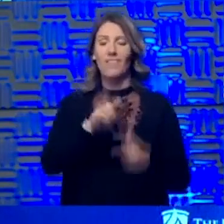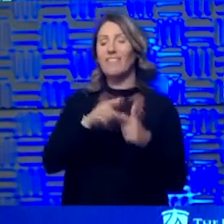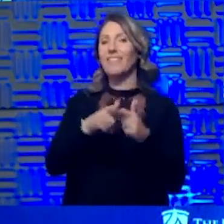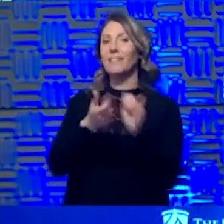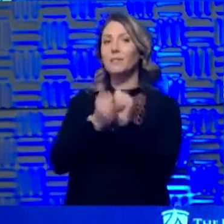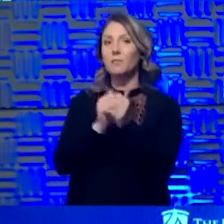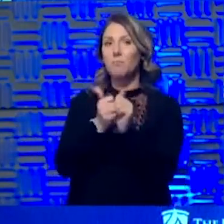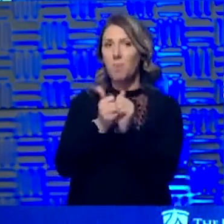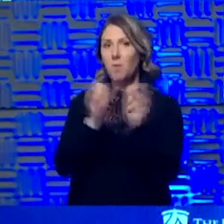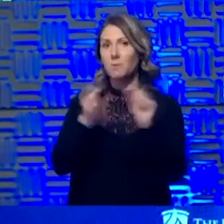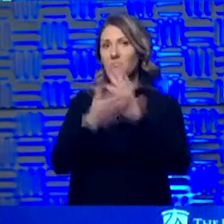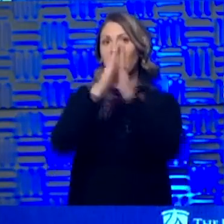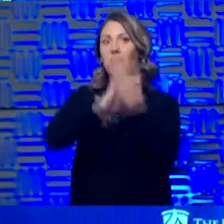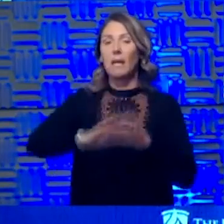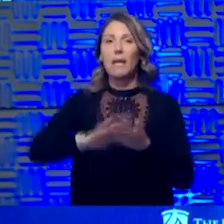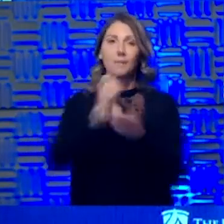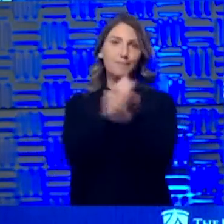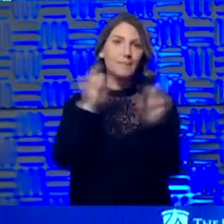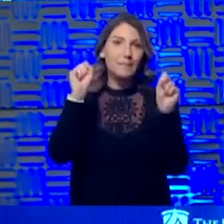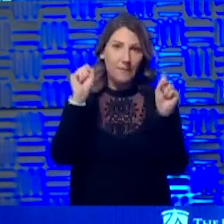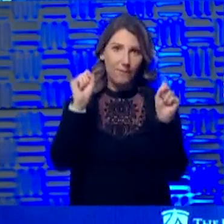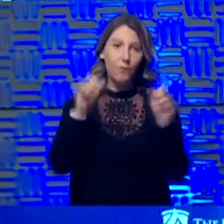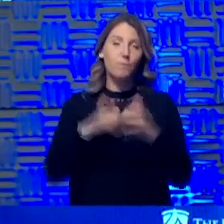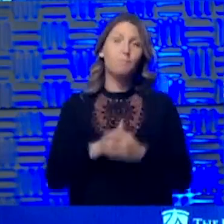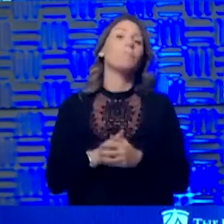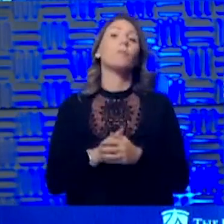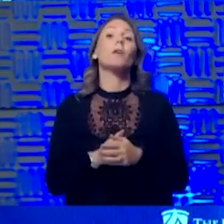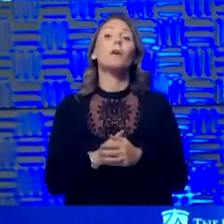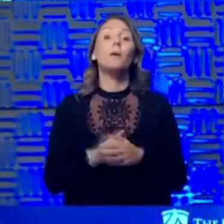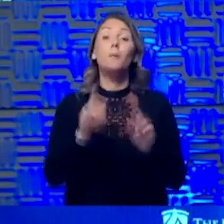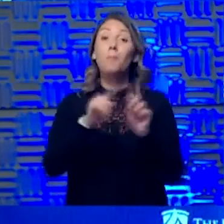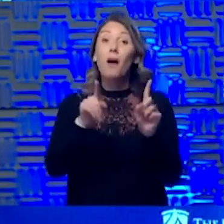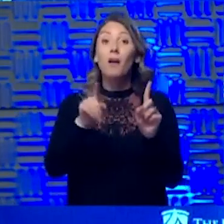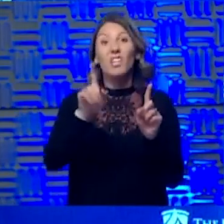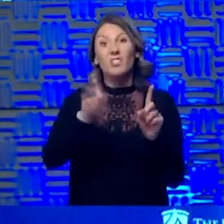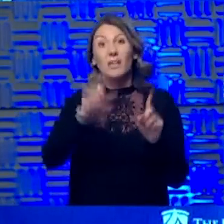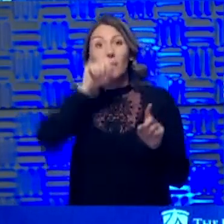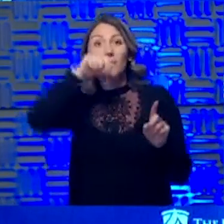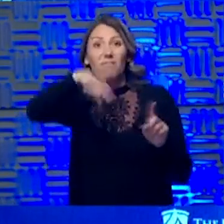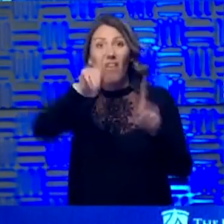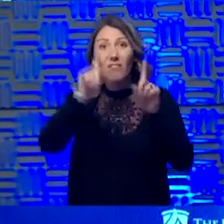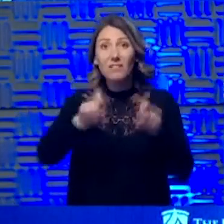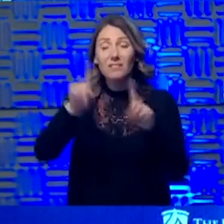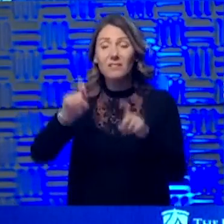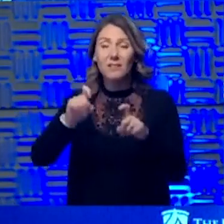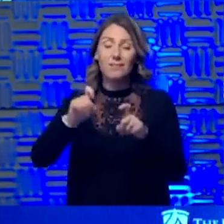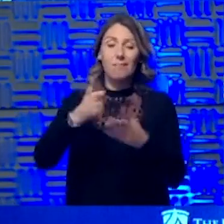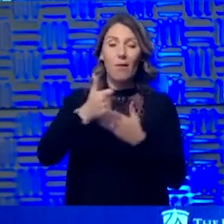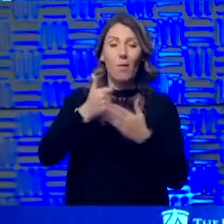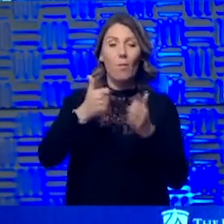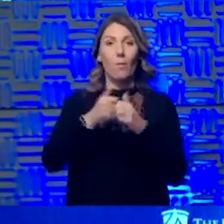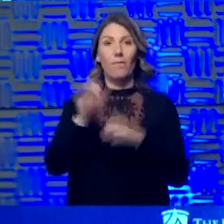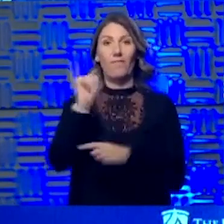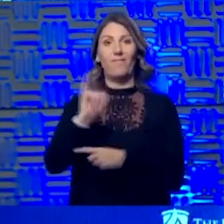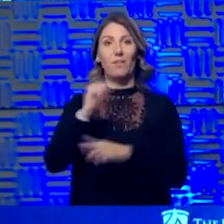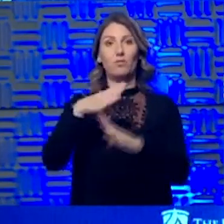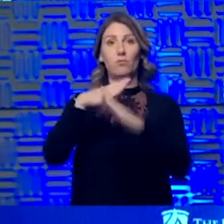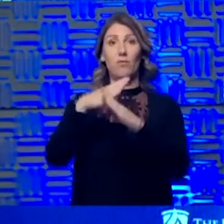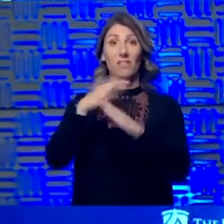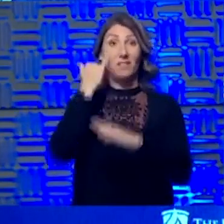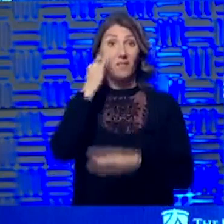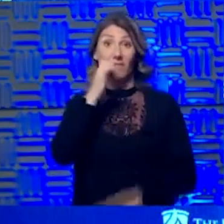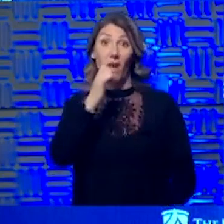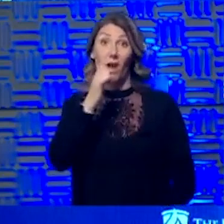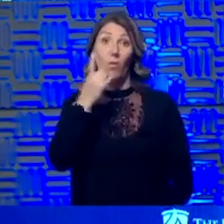safer. But I think that's going to take something like that to help us with infection prevention. Otherwise, we're going to end up right back where we